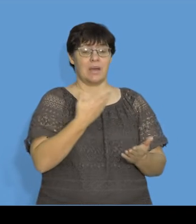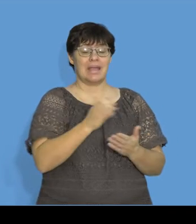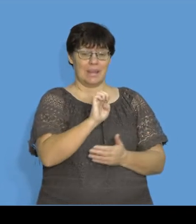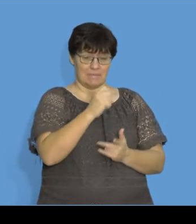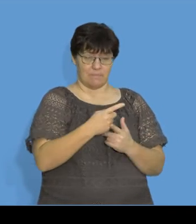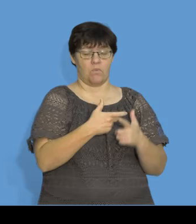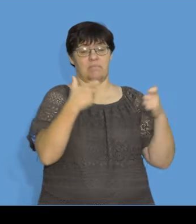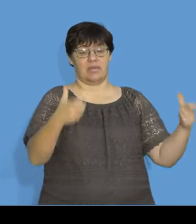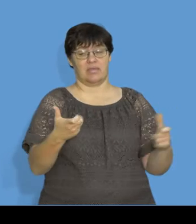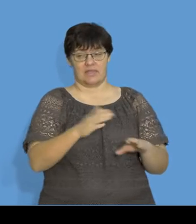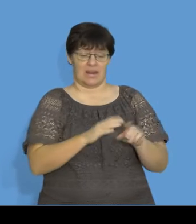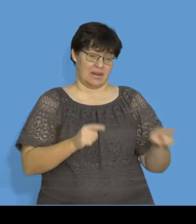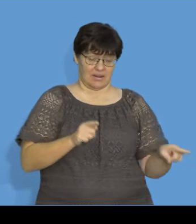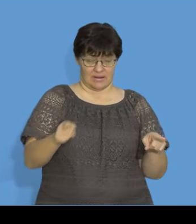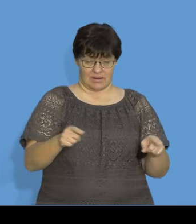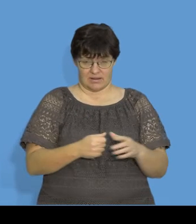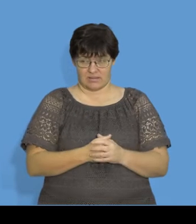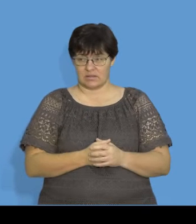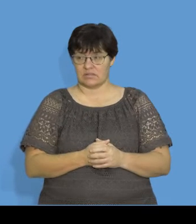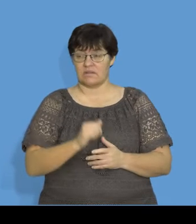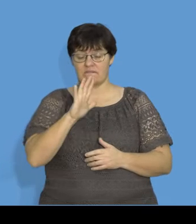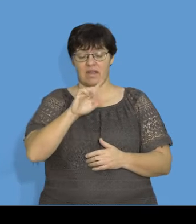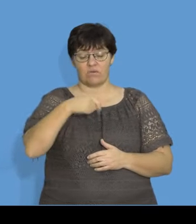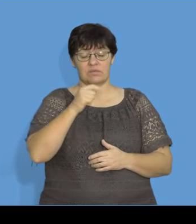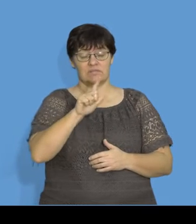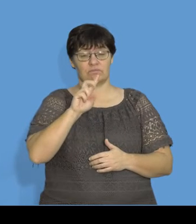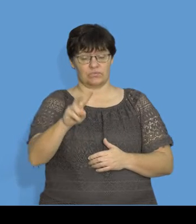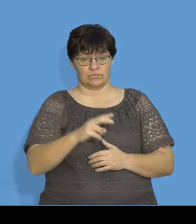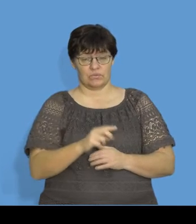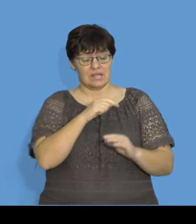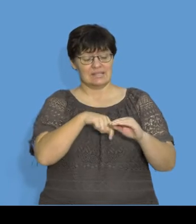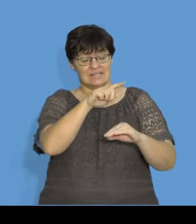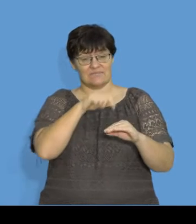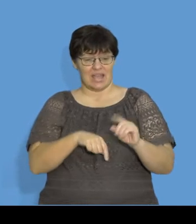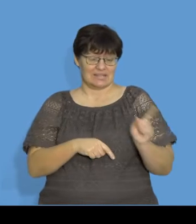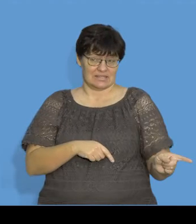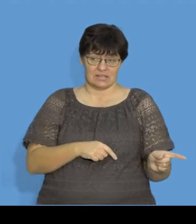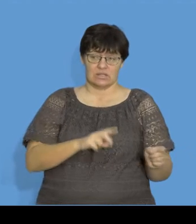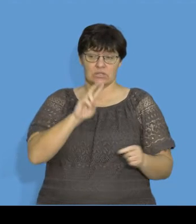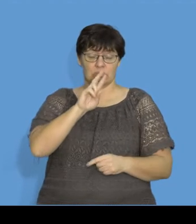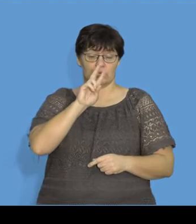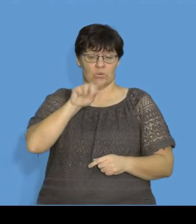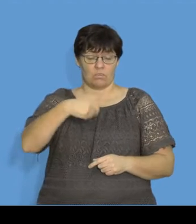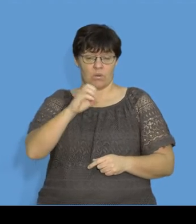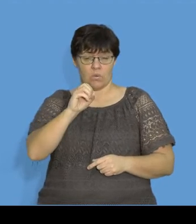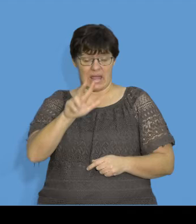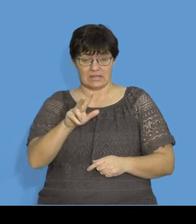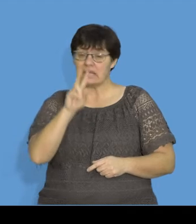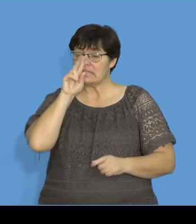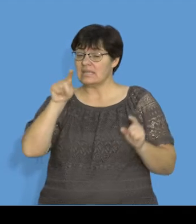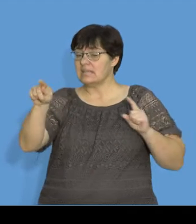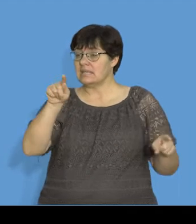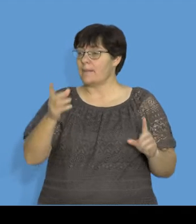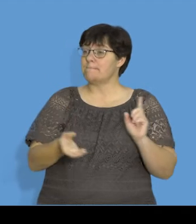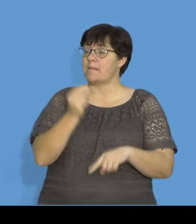Now what I'm going to do here is I'm going to take that 5,72, divide by the 2,08, and